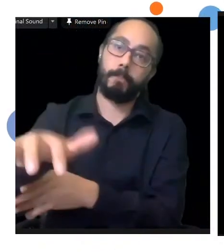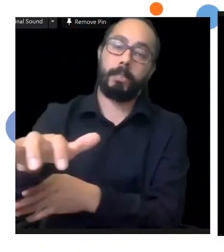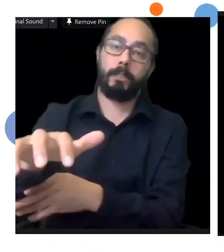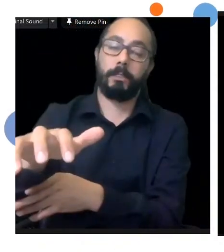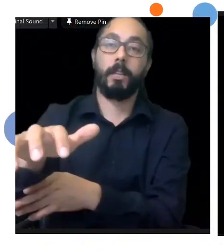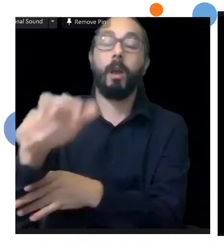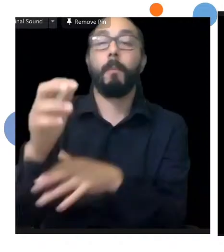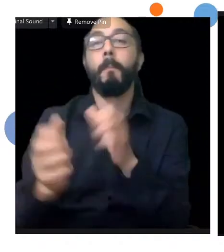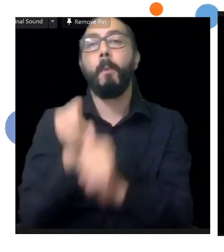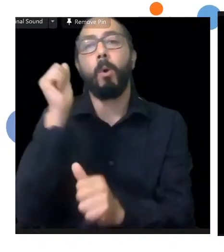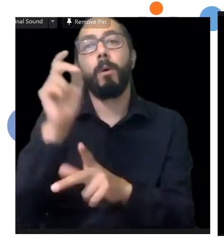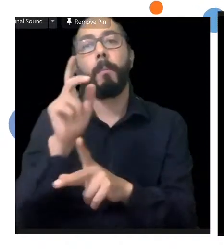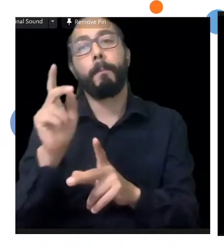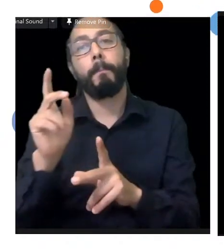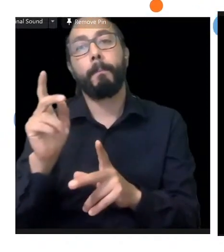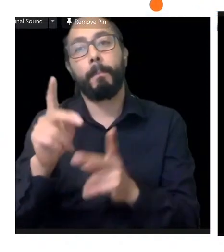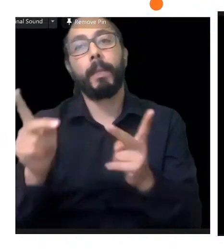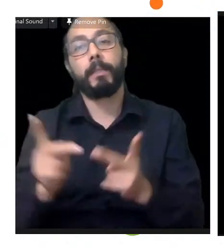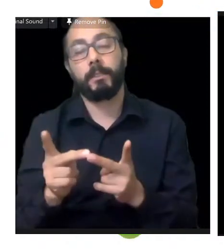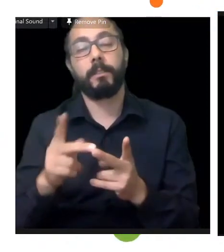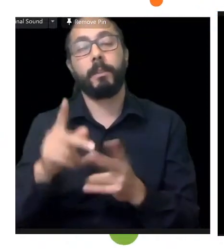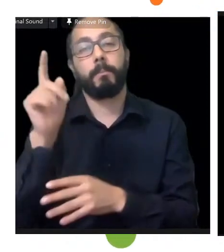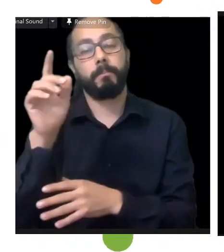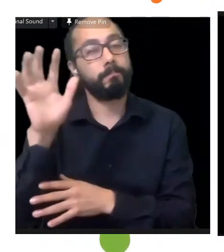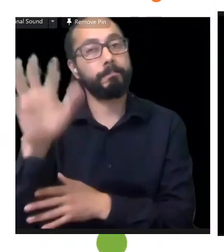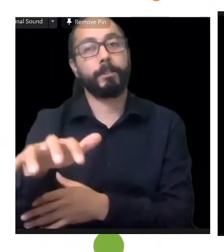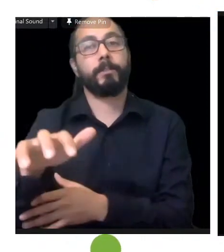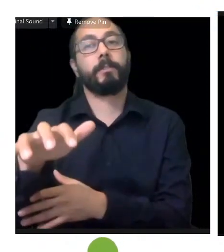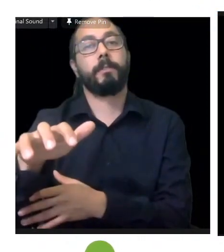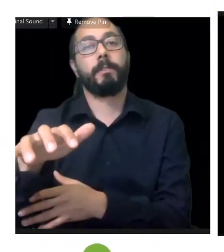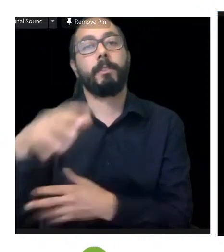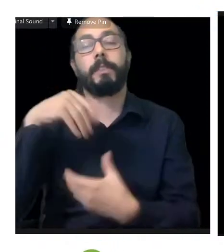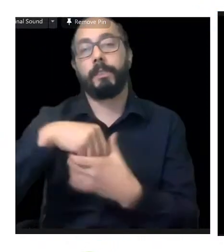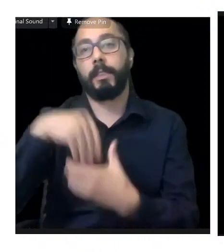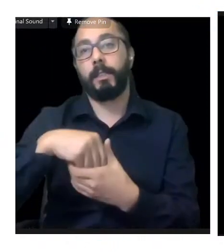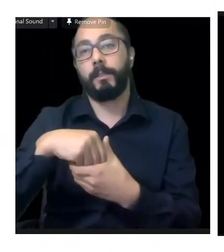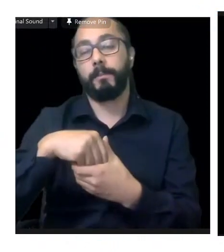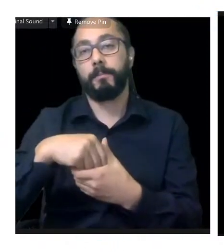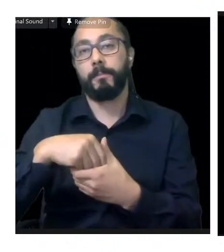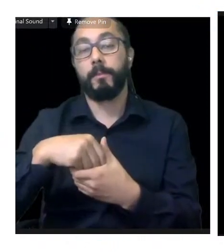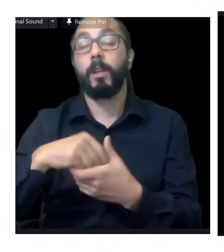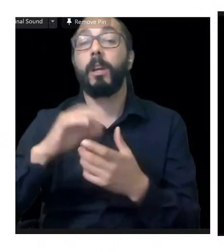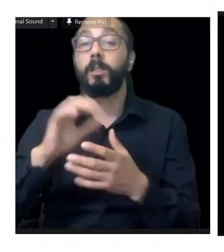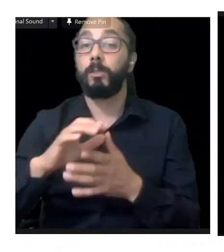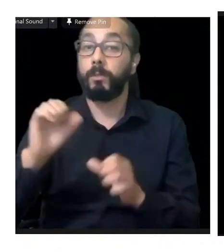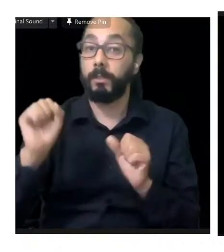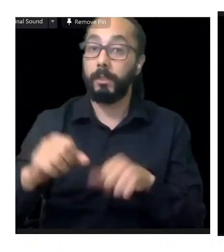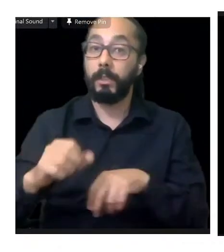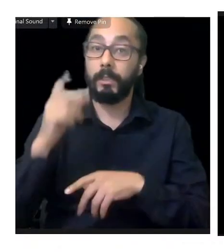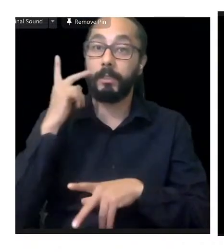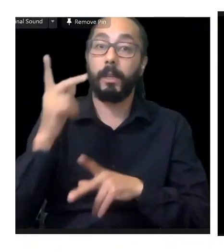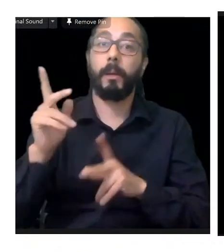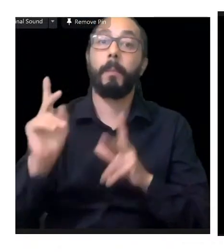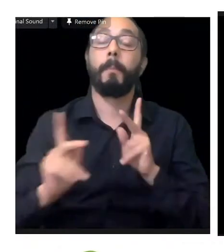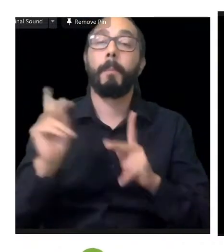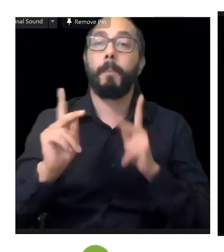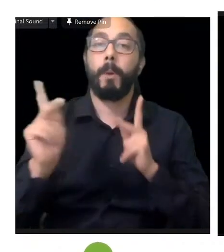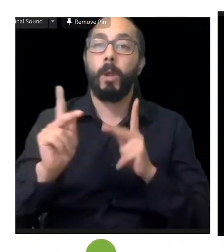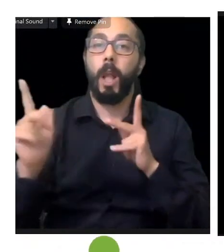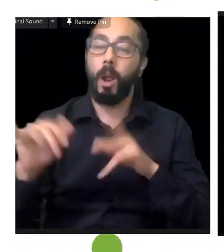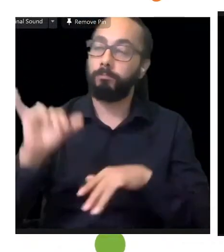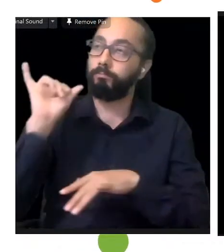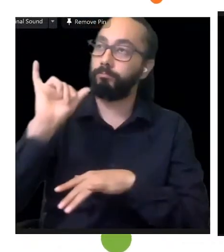places are compulsory in public places indoors. And we can see that people are taking the lead from the public health